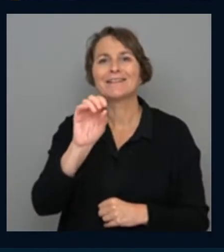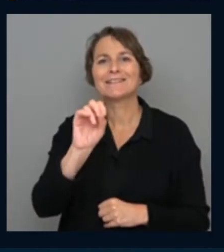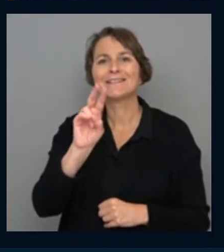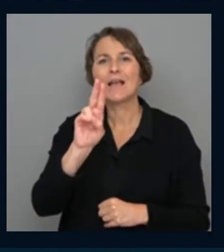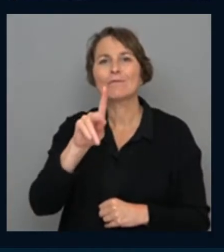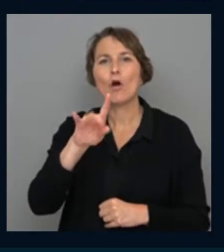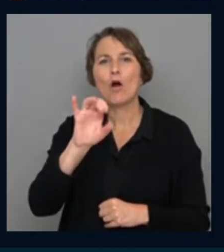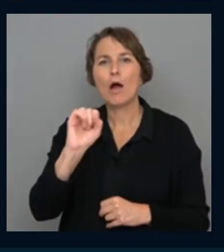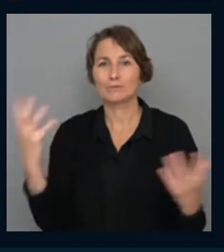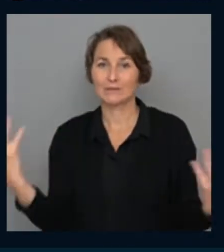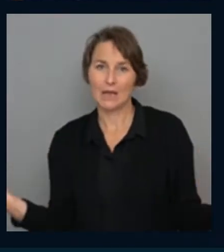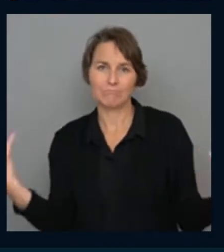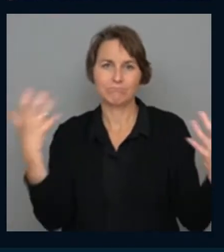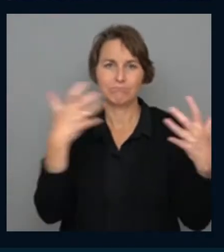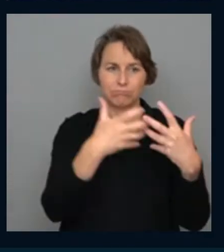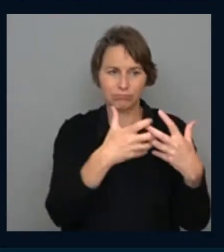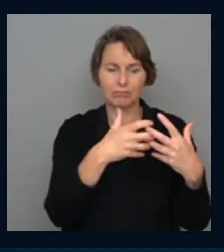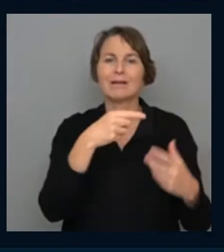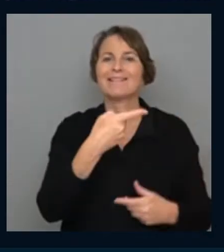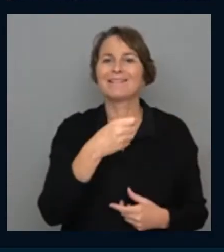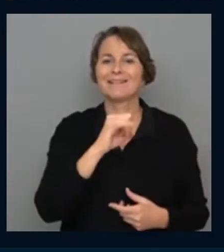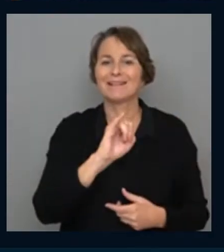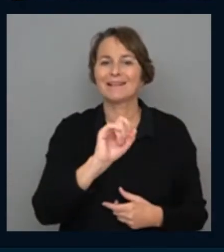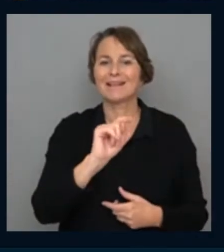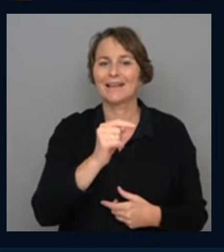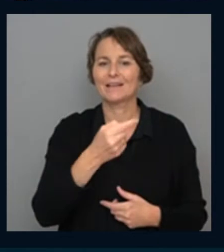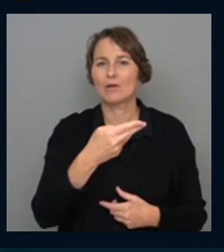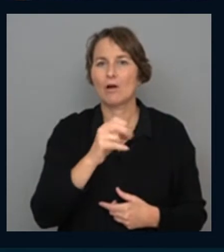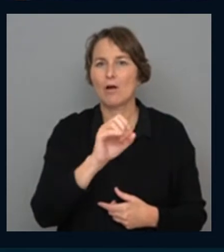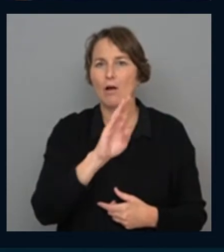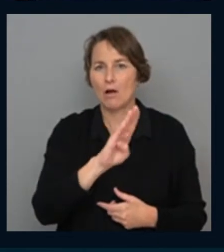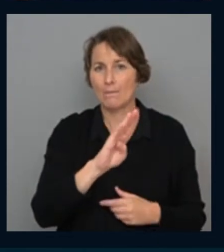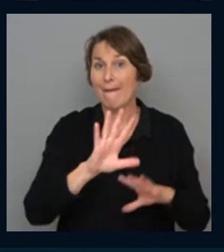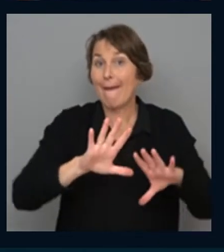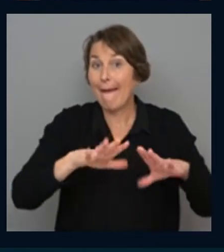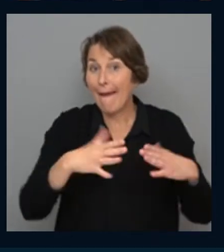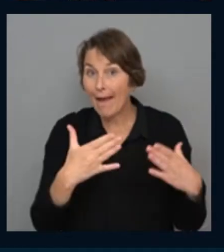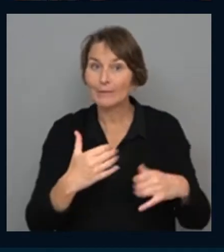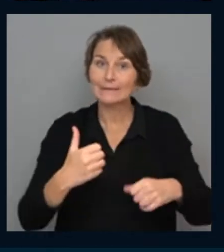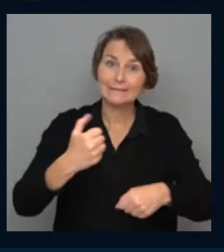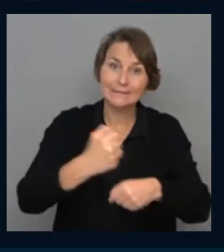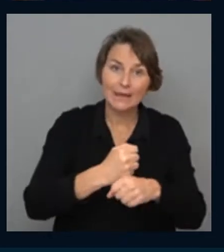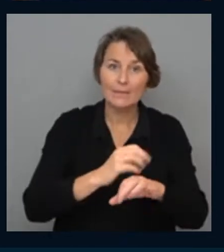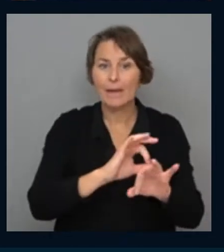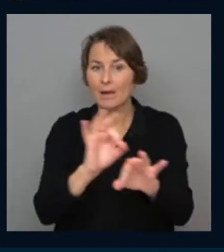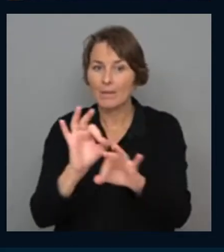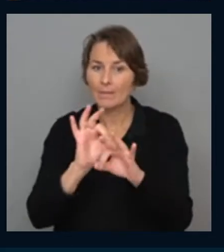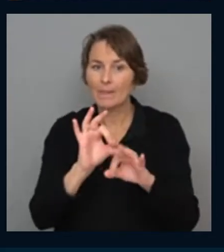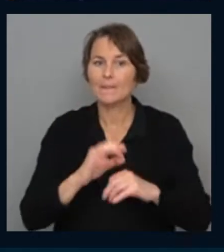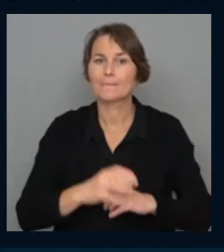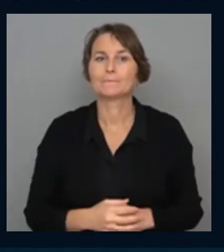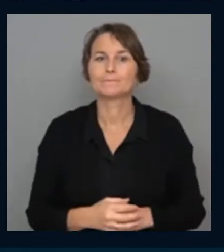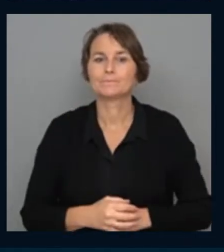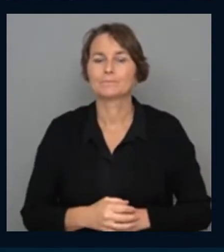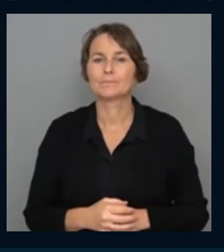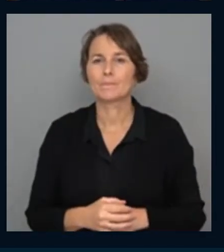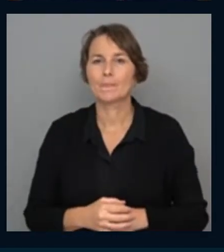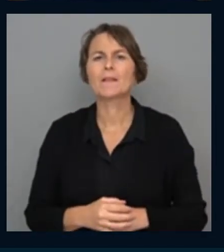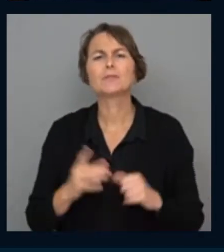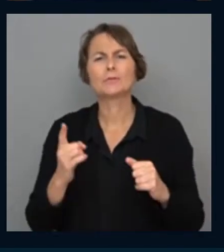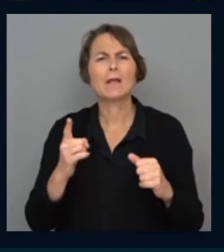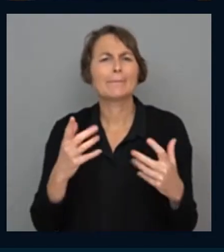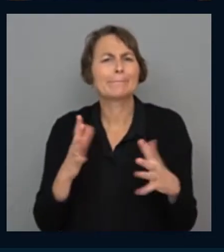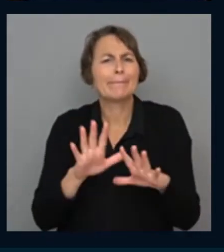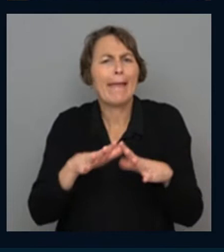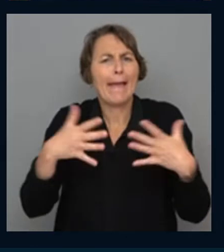And we're going to walk through those in just a second as well and how to set those up and how they authenticate. So I want to give you kind of this scenario, right? I